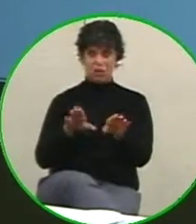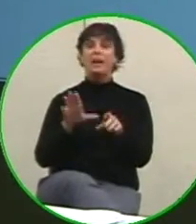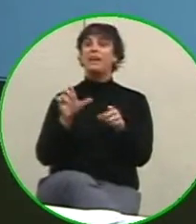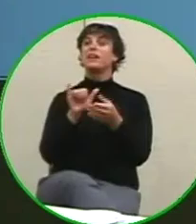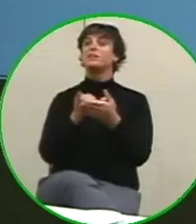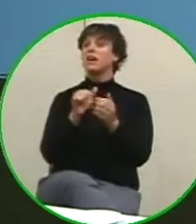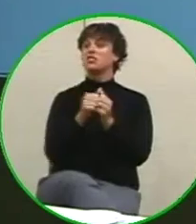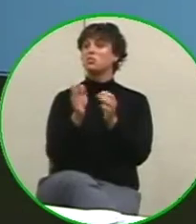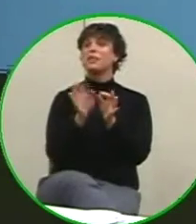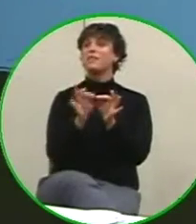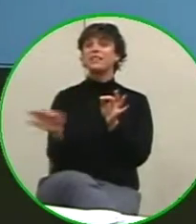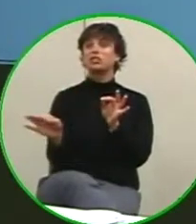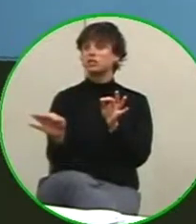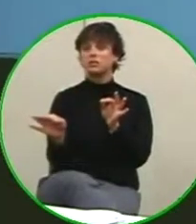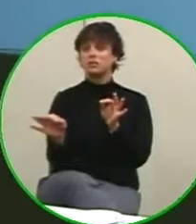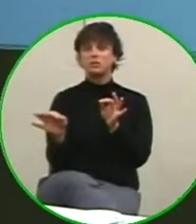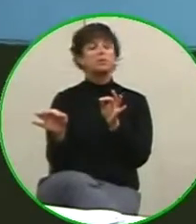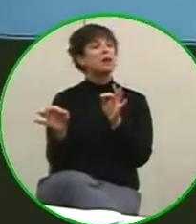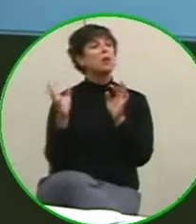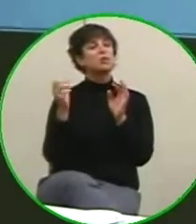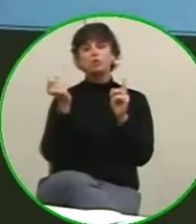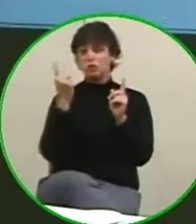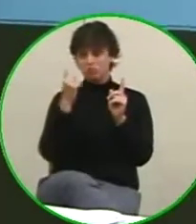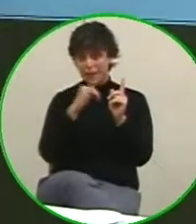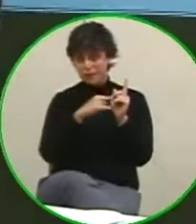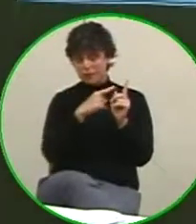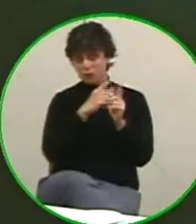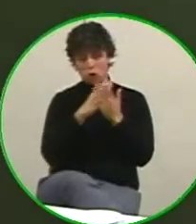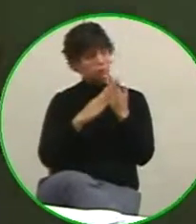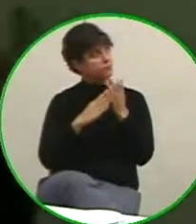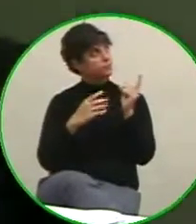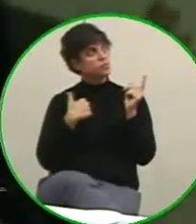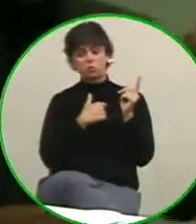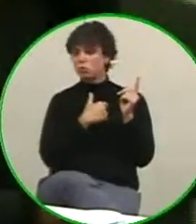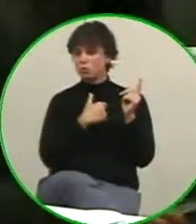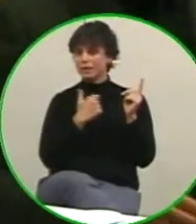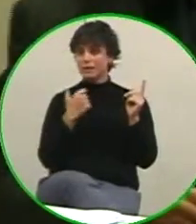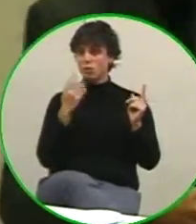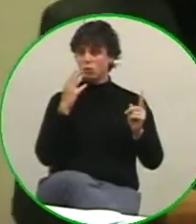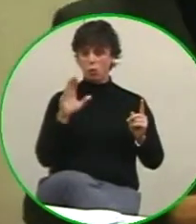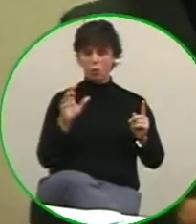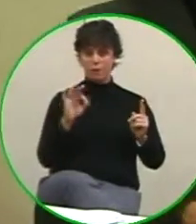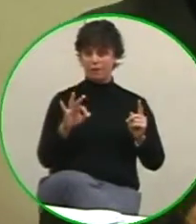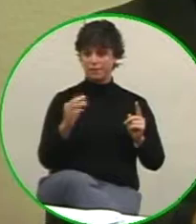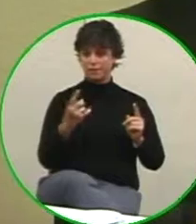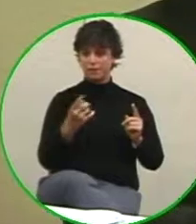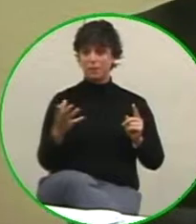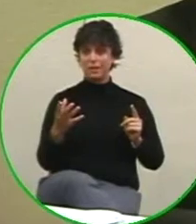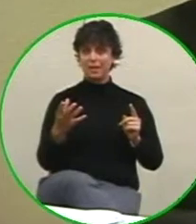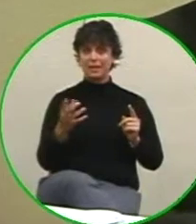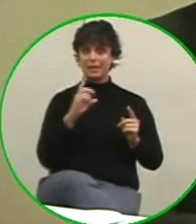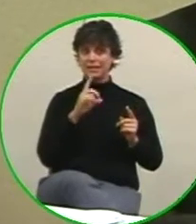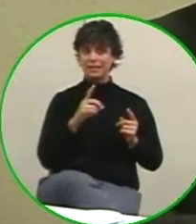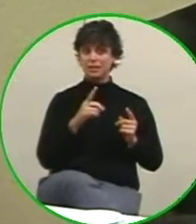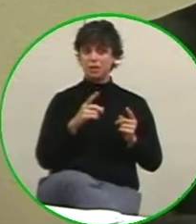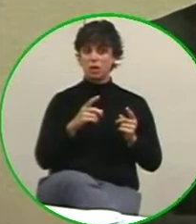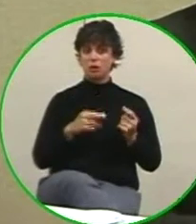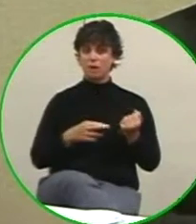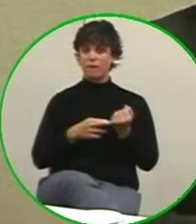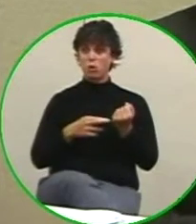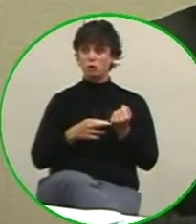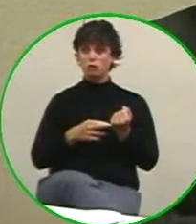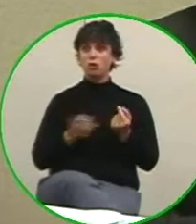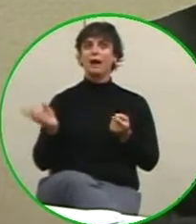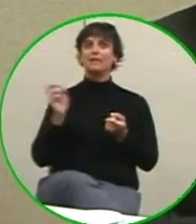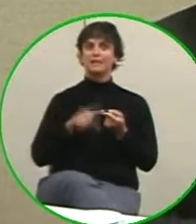definition. I want you to catch this piece of it. We don't know if something is a reinforcer until